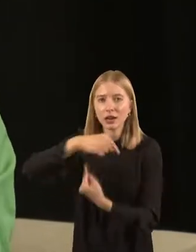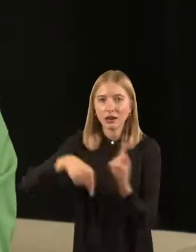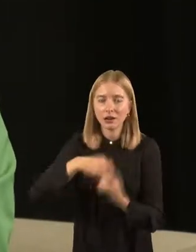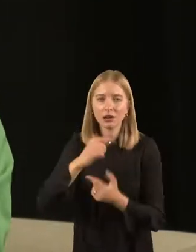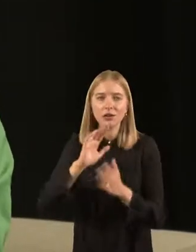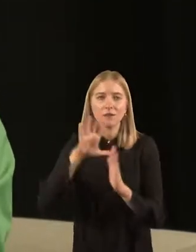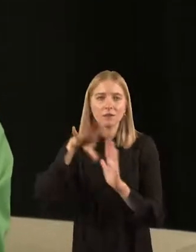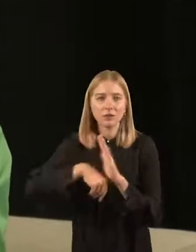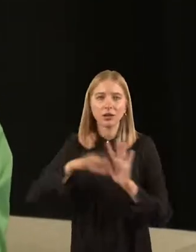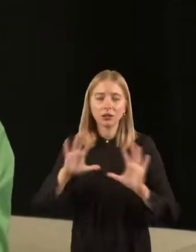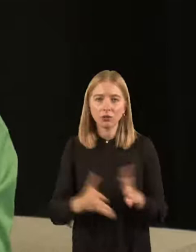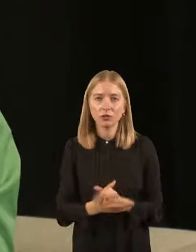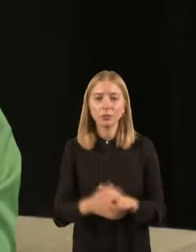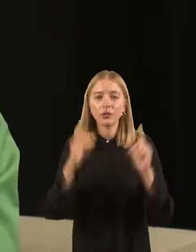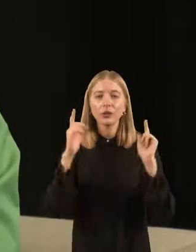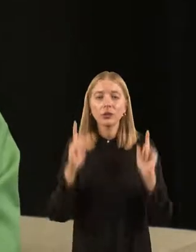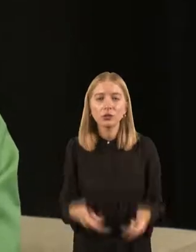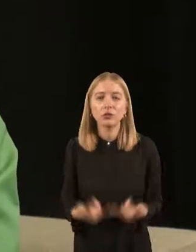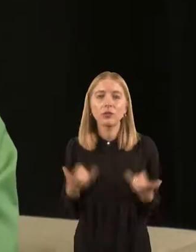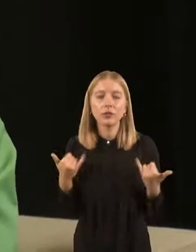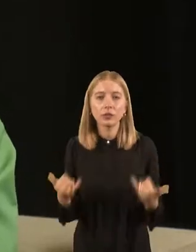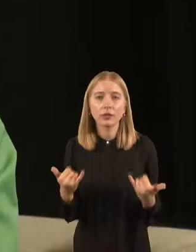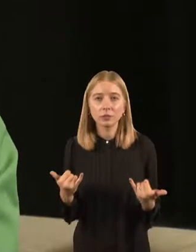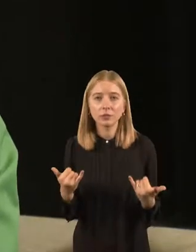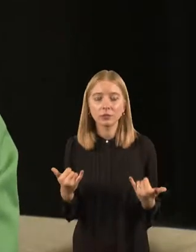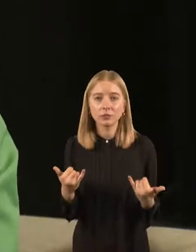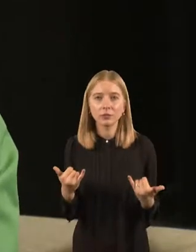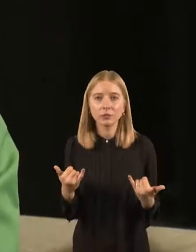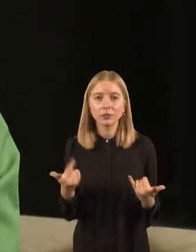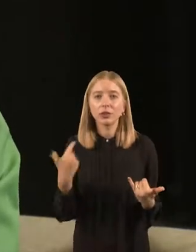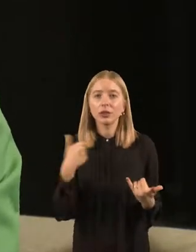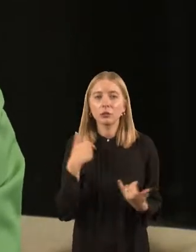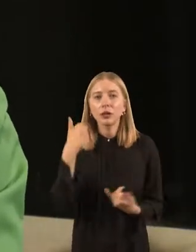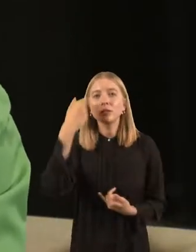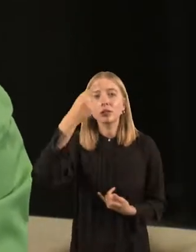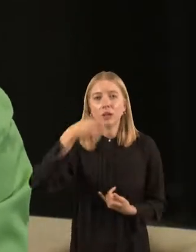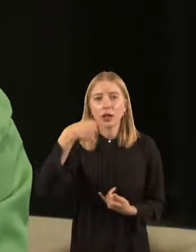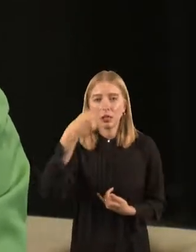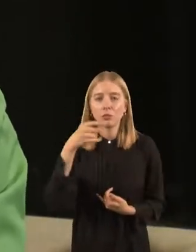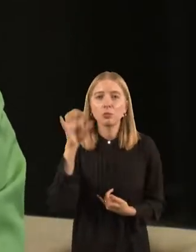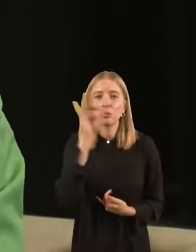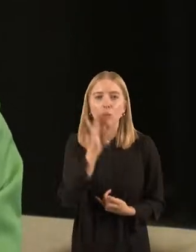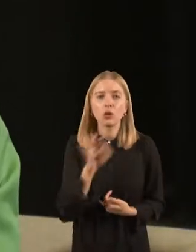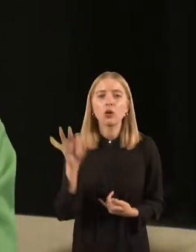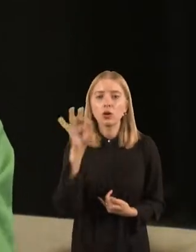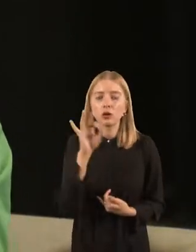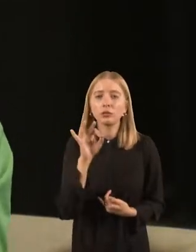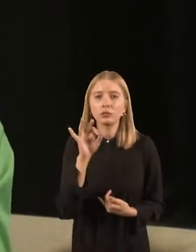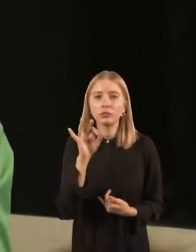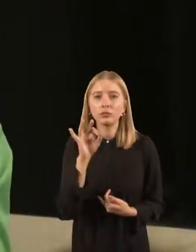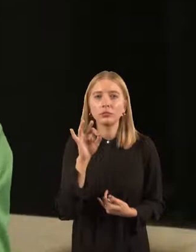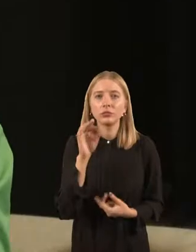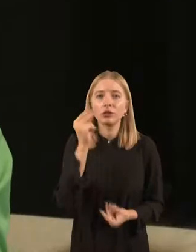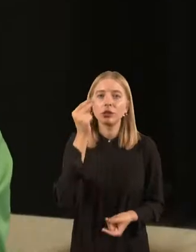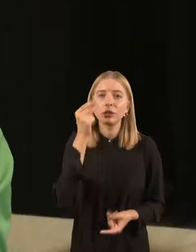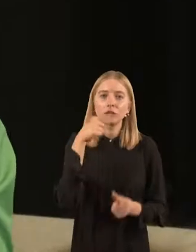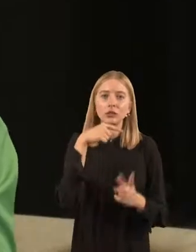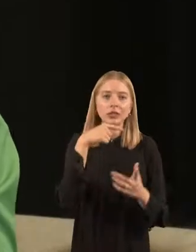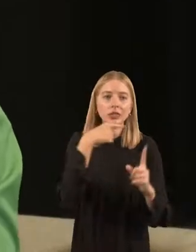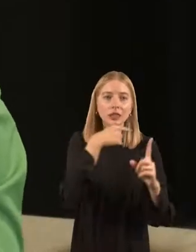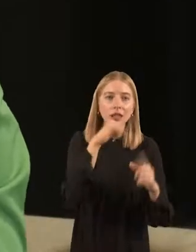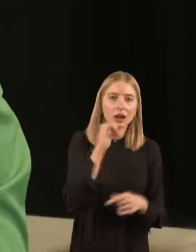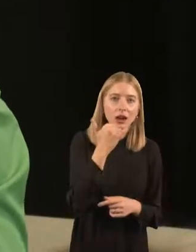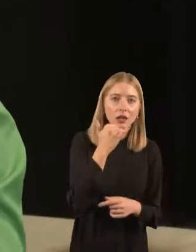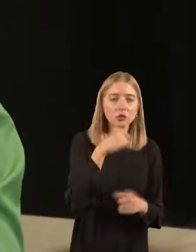Institute. Well, you asked us to present our views from our own remit.